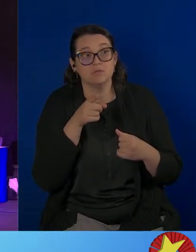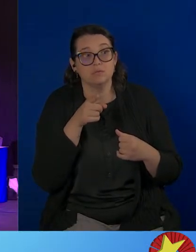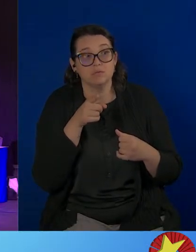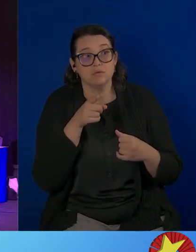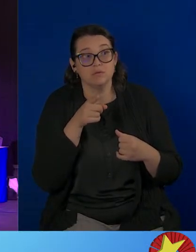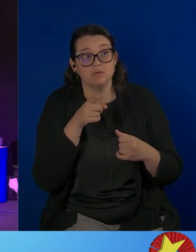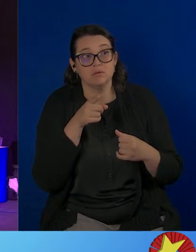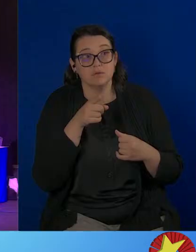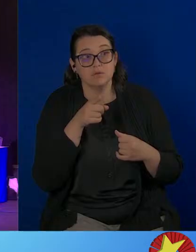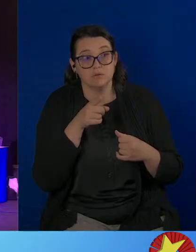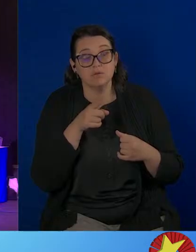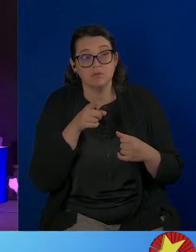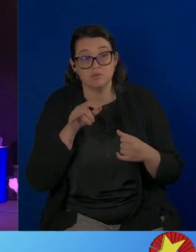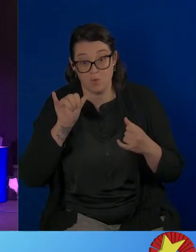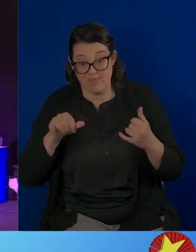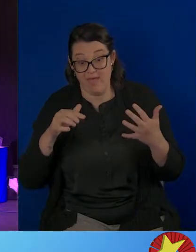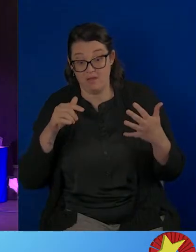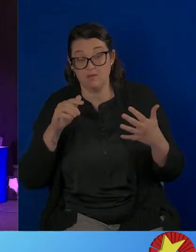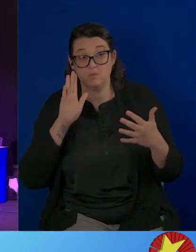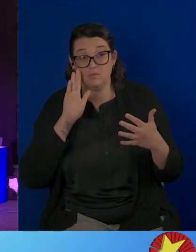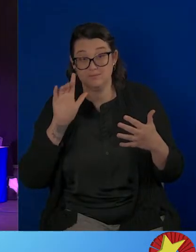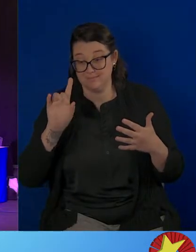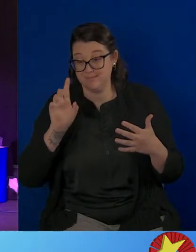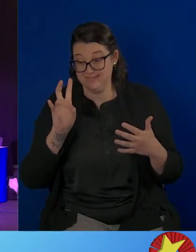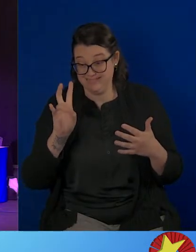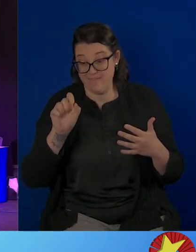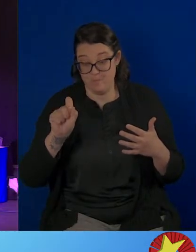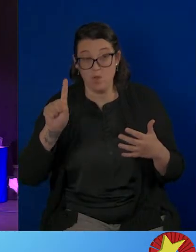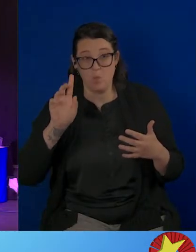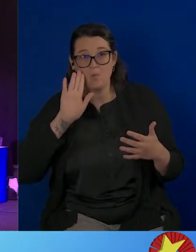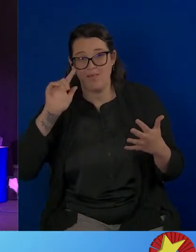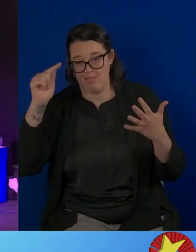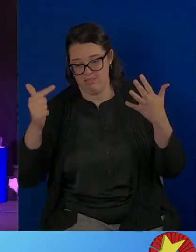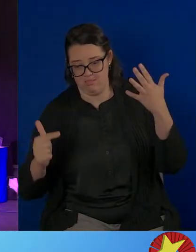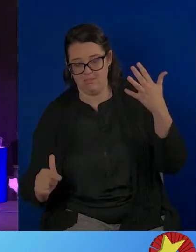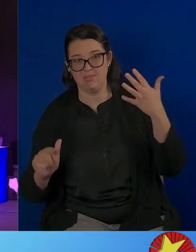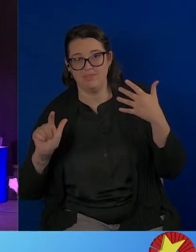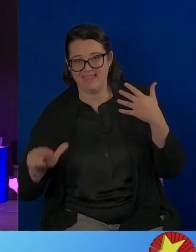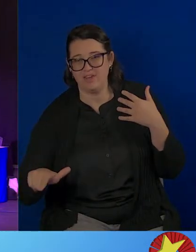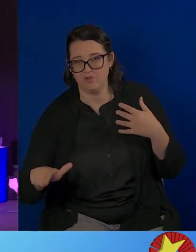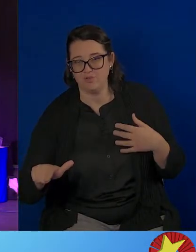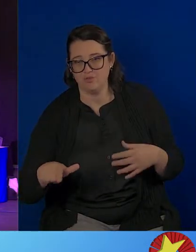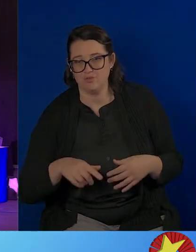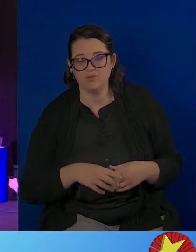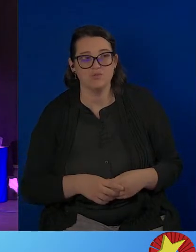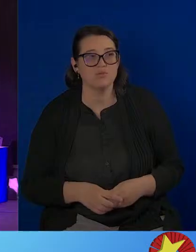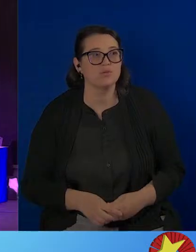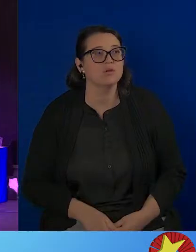that, okay. when we get to those points in the So agenda. let me get the 2.1 here and